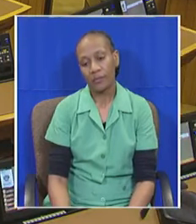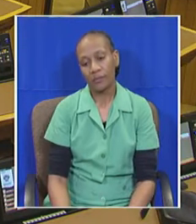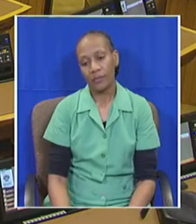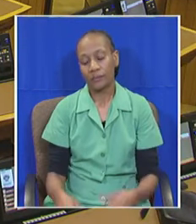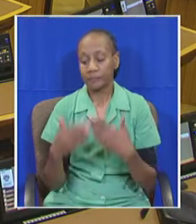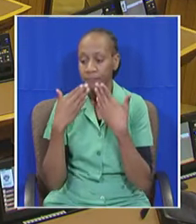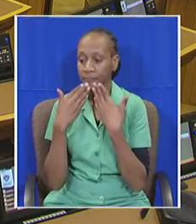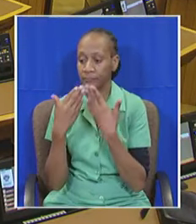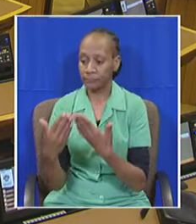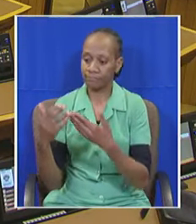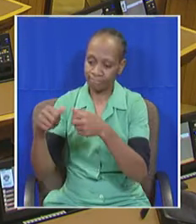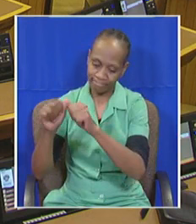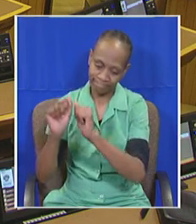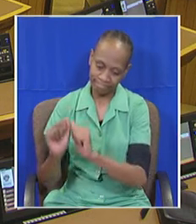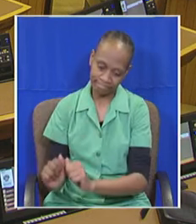Thank you, Honorable House Chair.